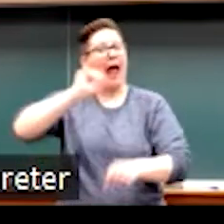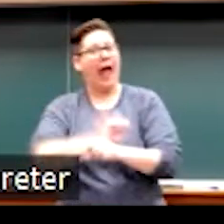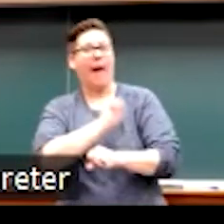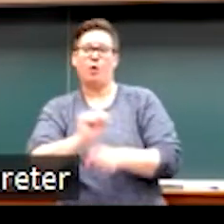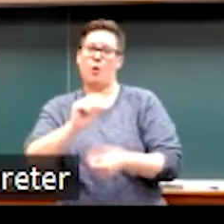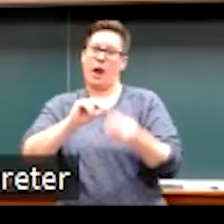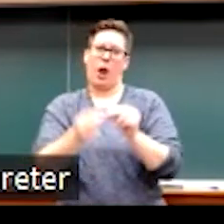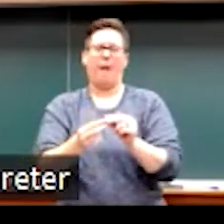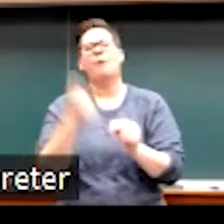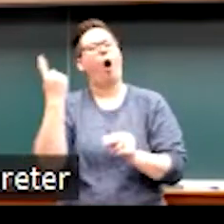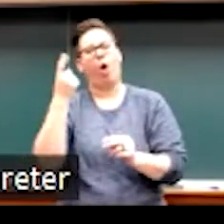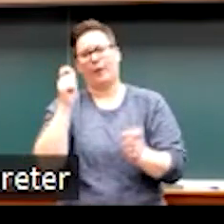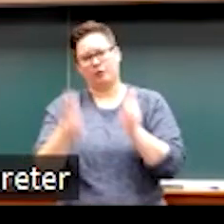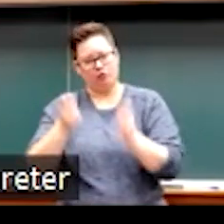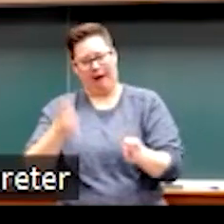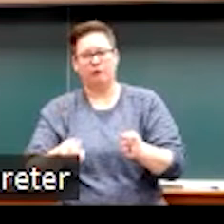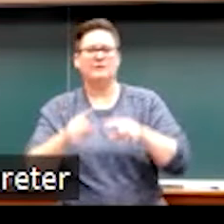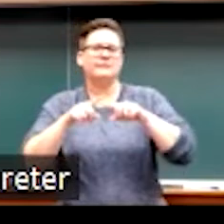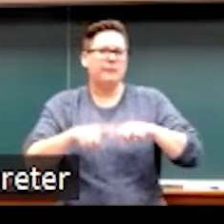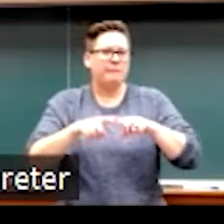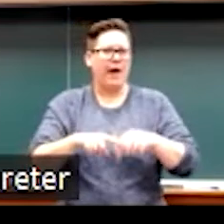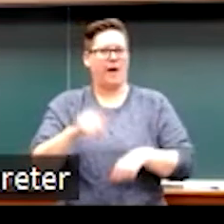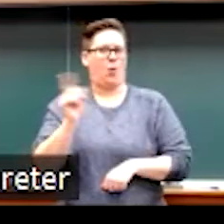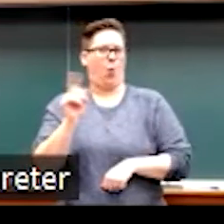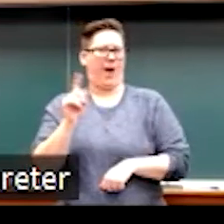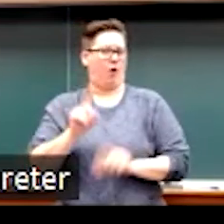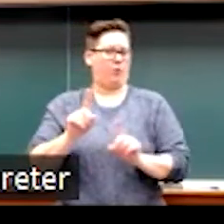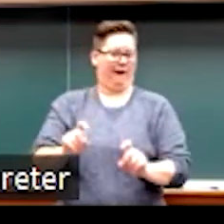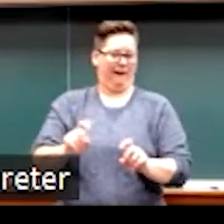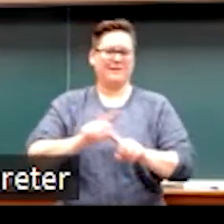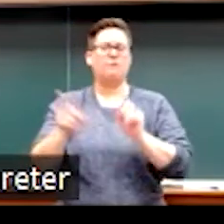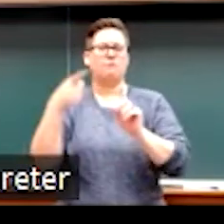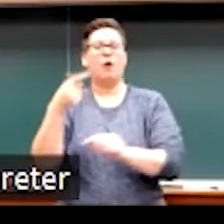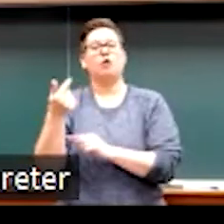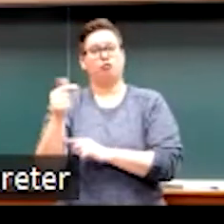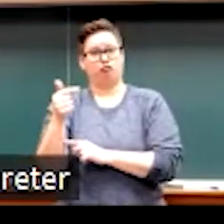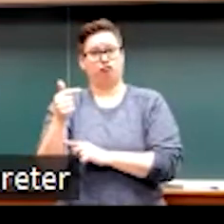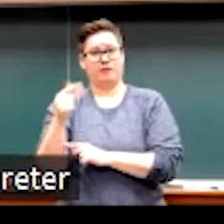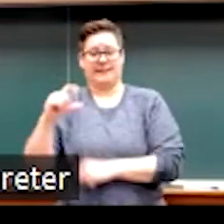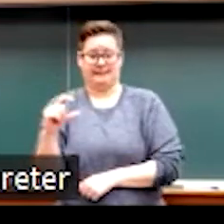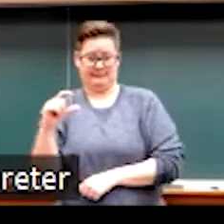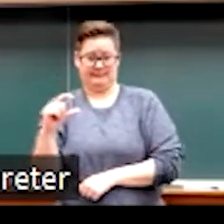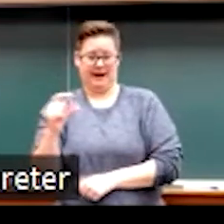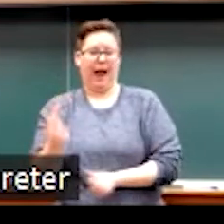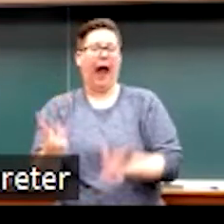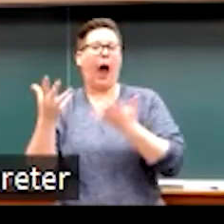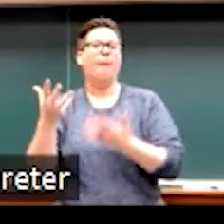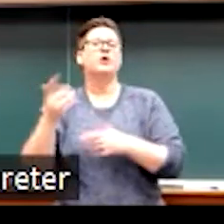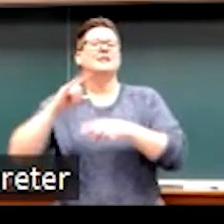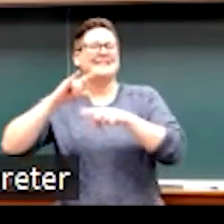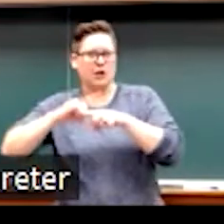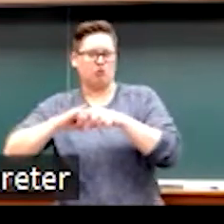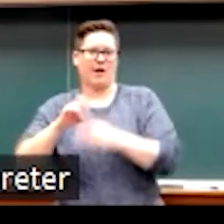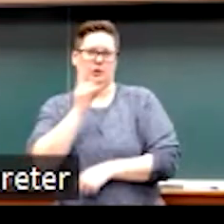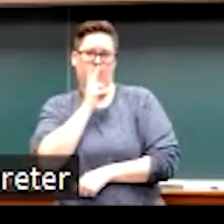sure numbers because they're shifting all the time. And it depends on where you assess these things. But what you have in the green bar is the prevalence of cigarette